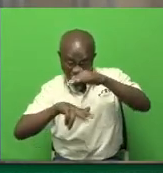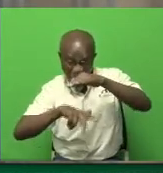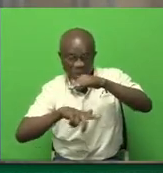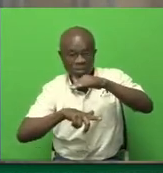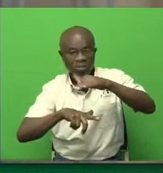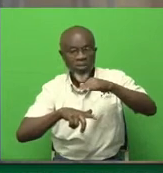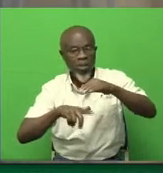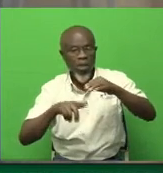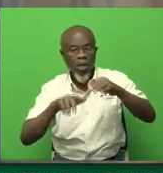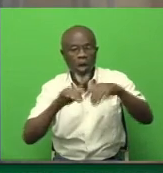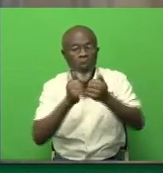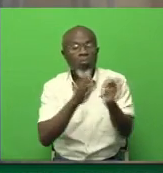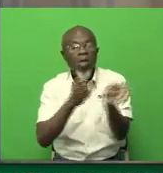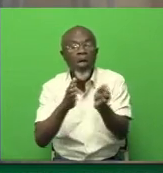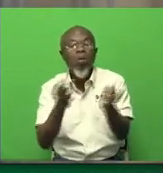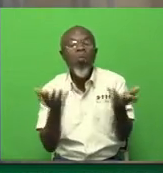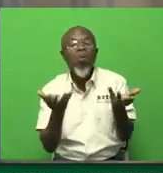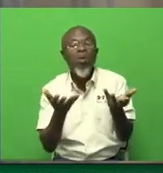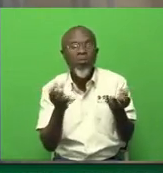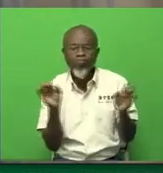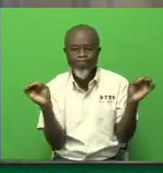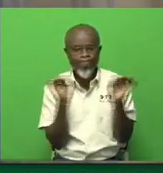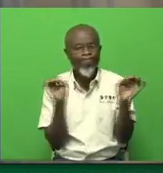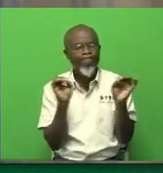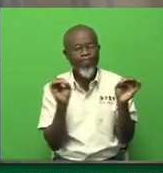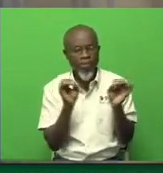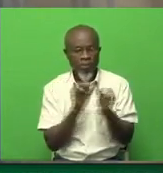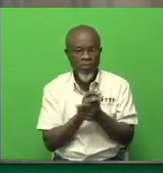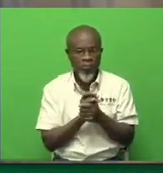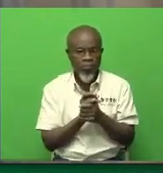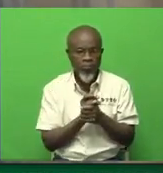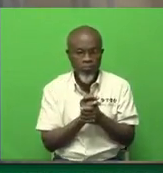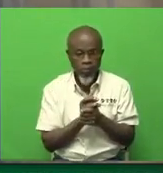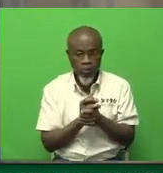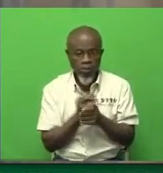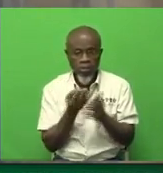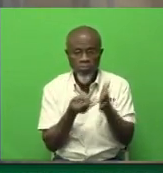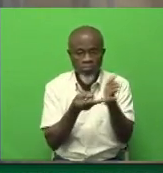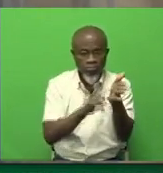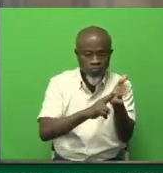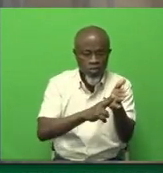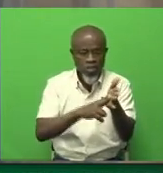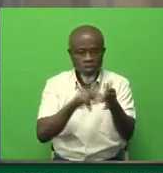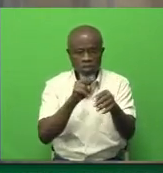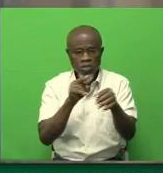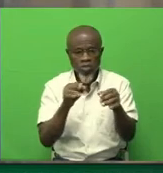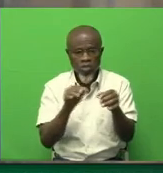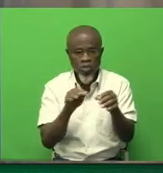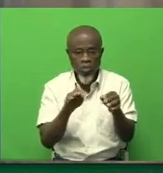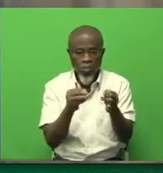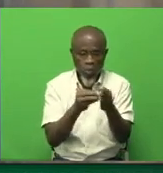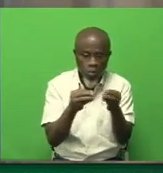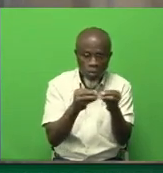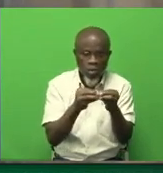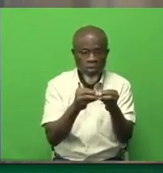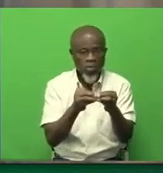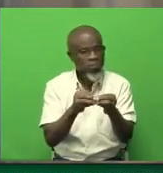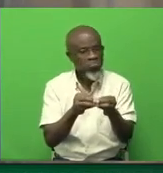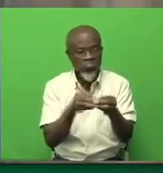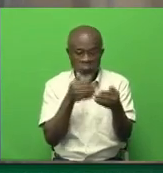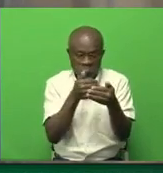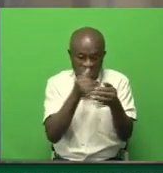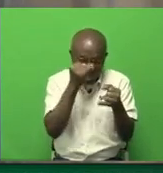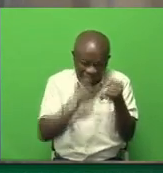nothing has been done enforcing contracts rank 174 almost last in the world again